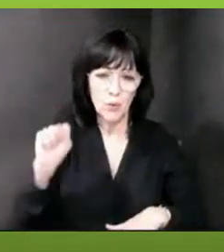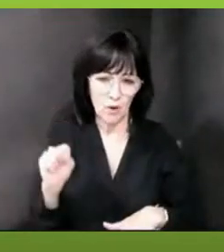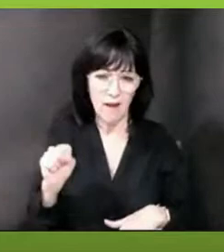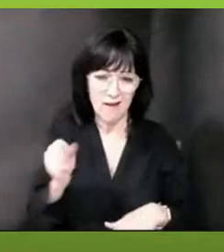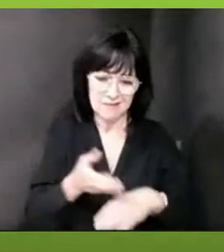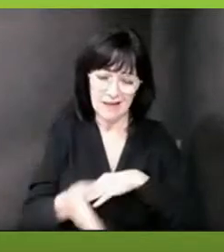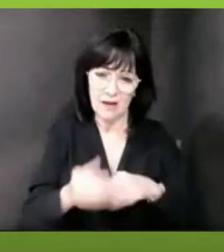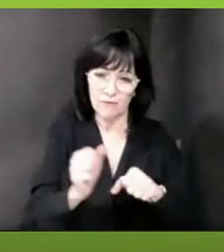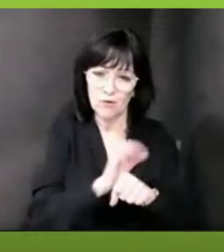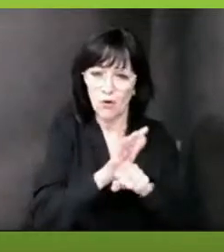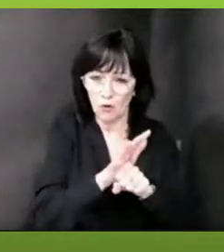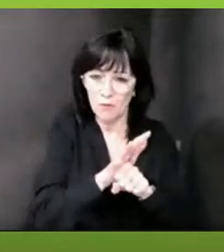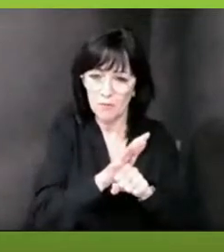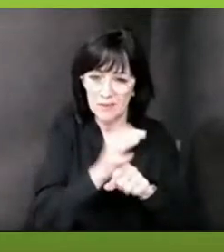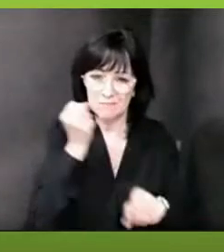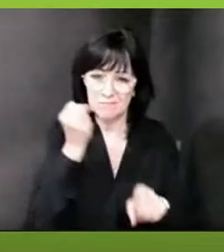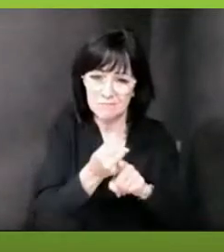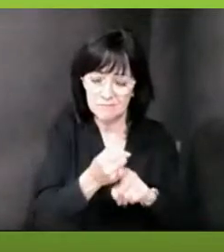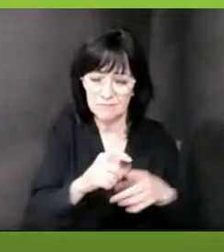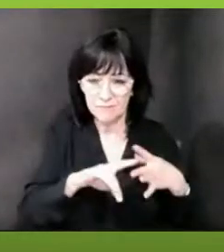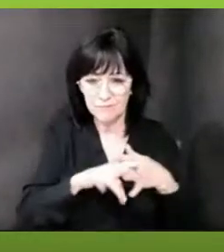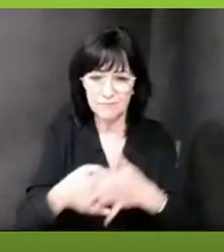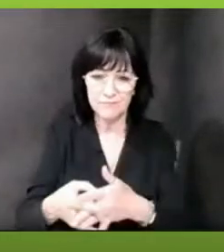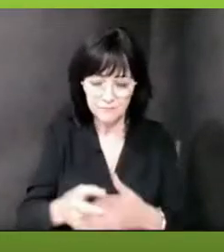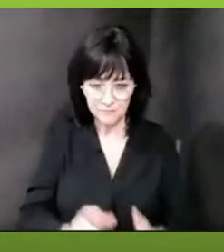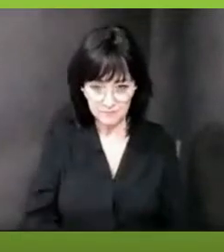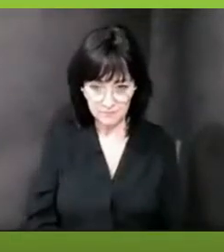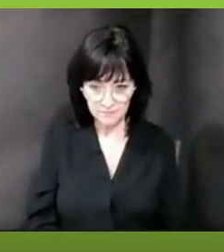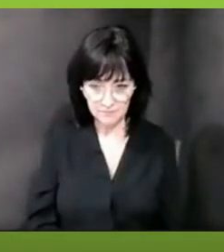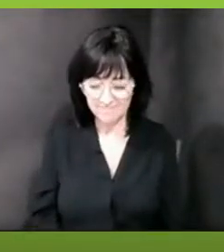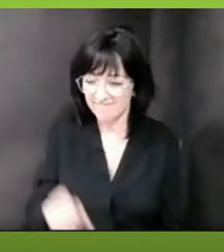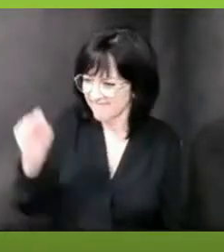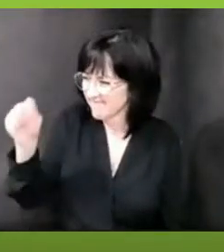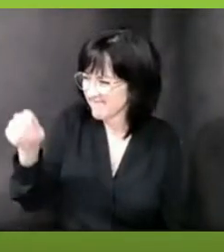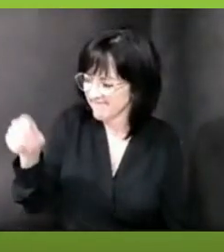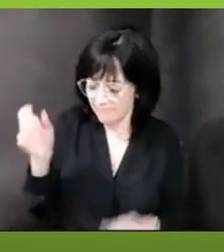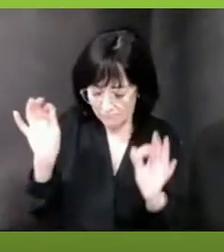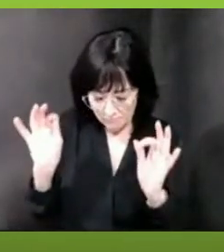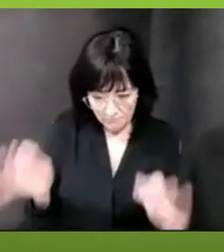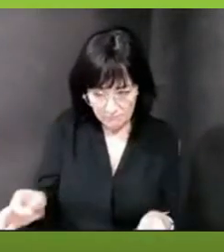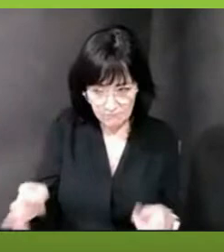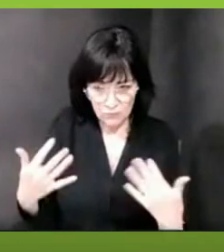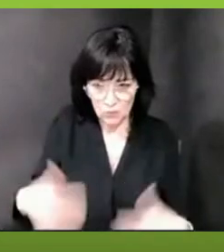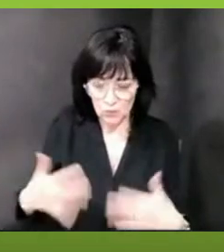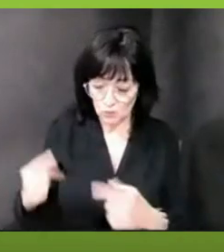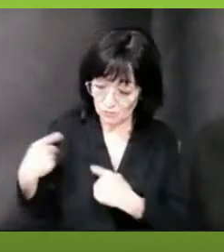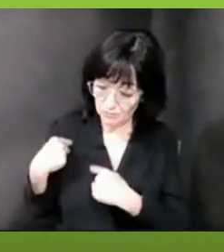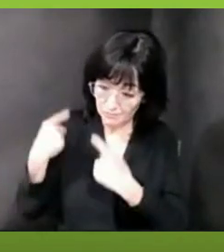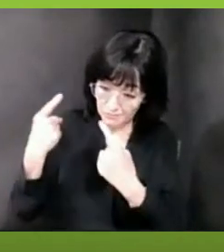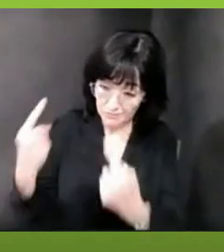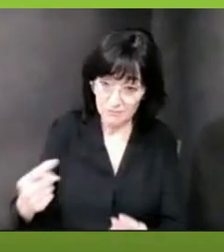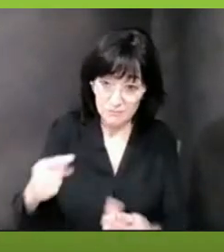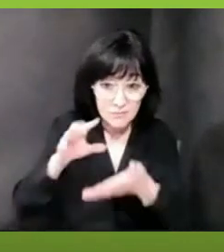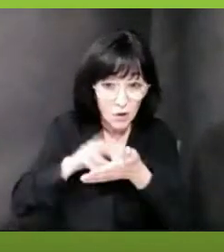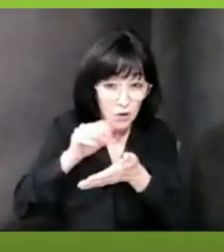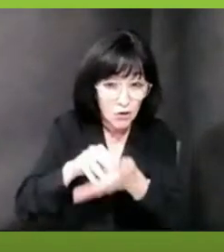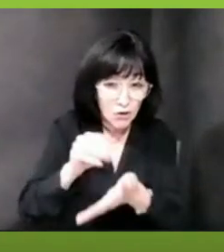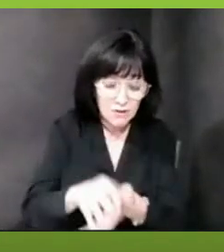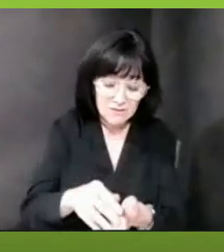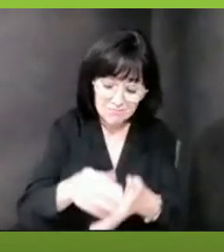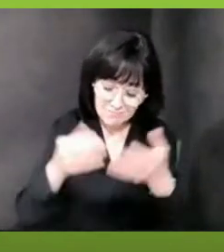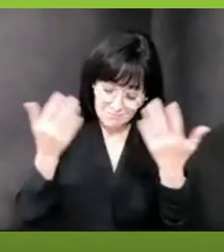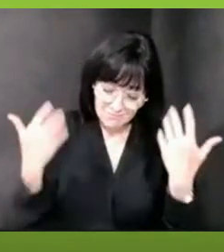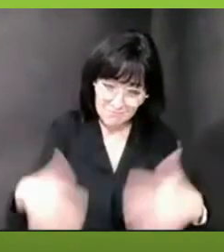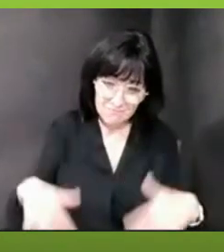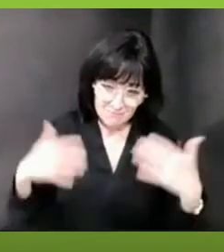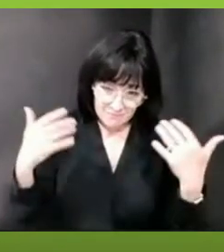Absolutely. Thank you. I think, we've learned a great deal in the past year, and I think certainly over the past few months,